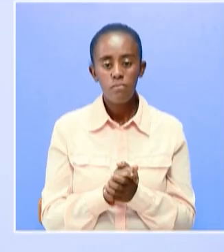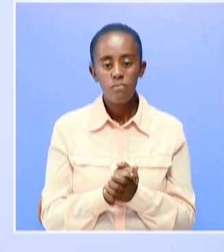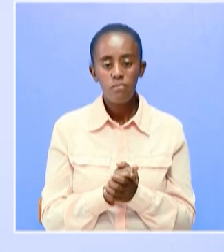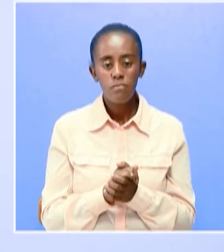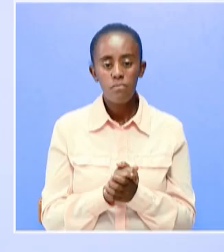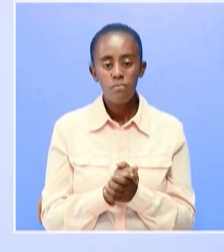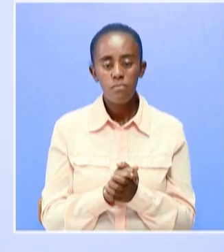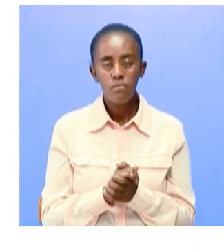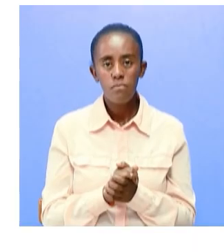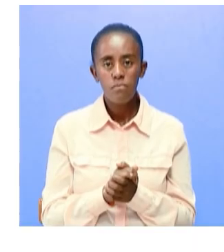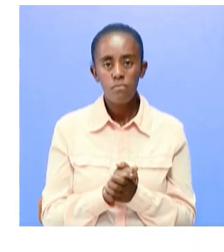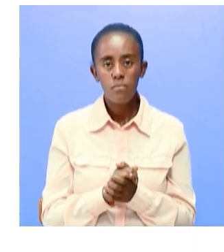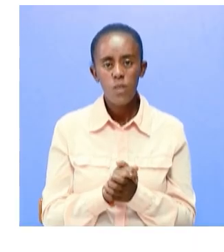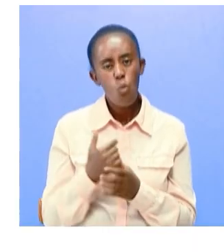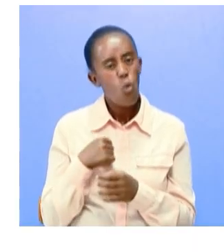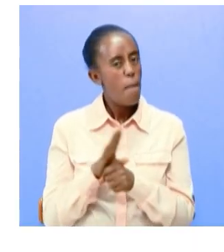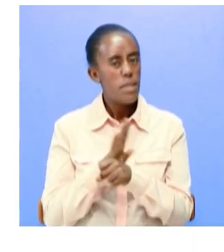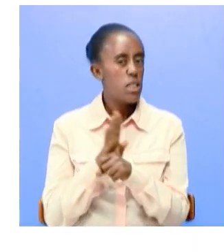And also you can say here, I'm busy.